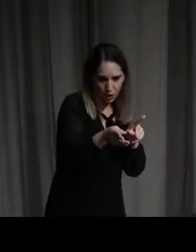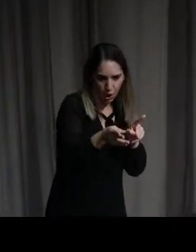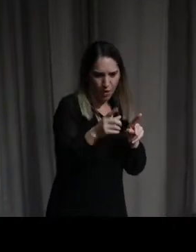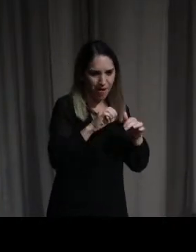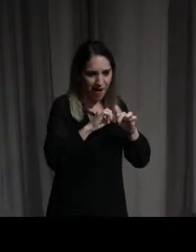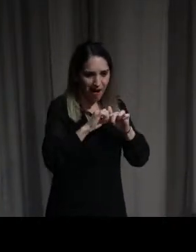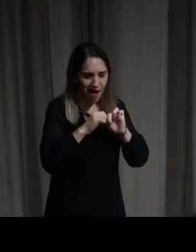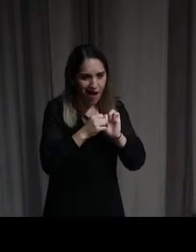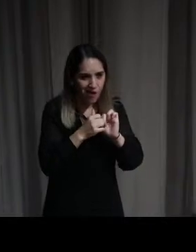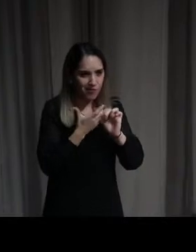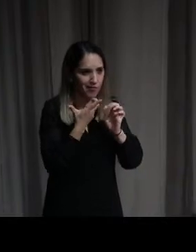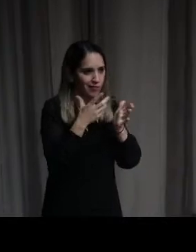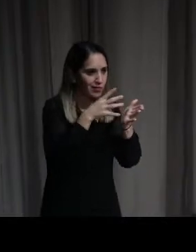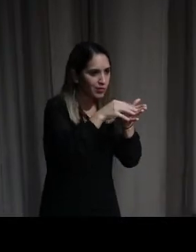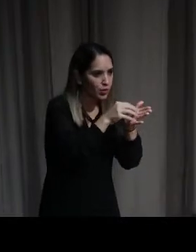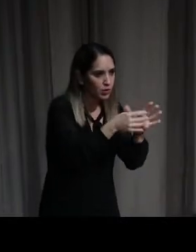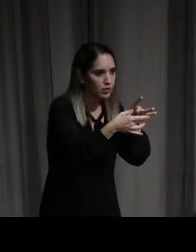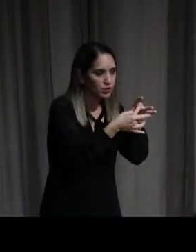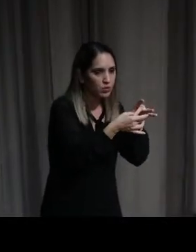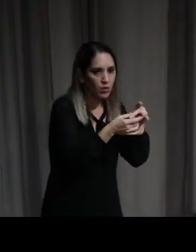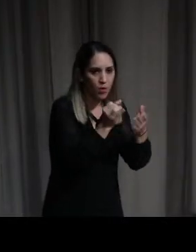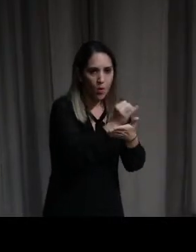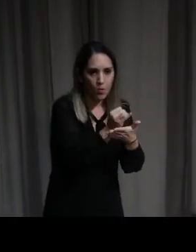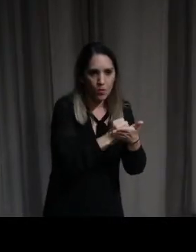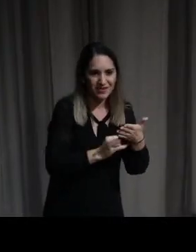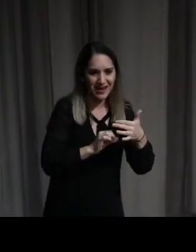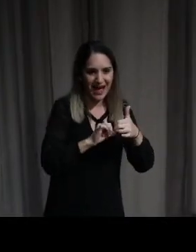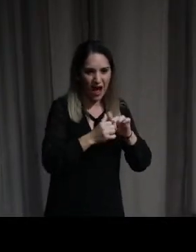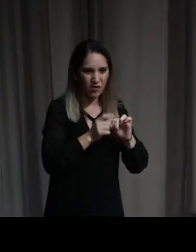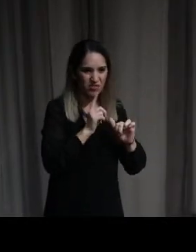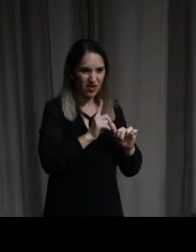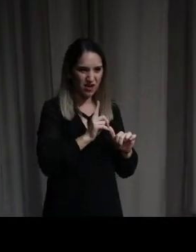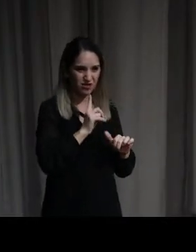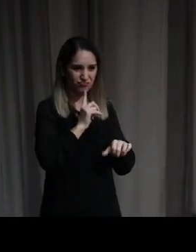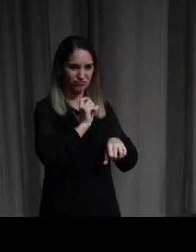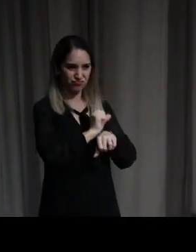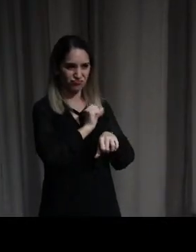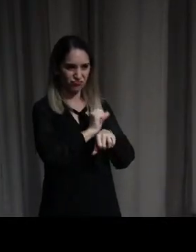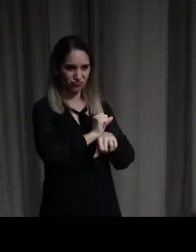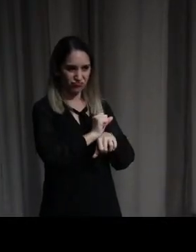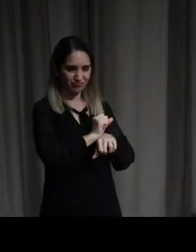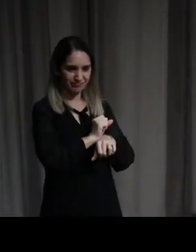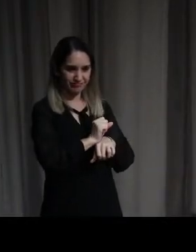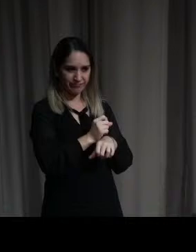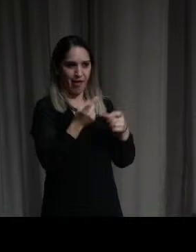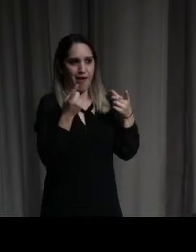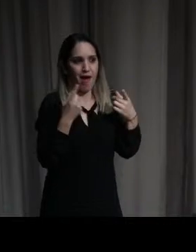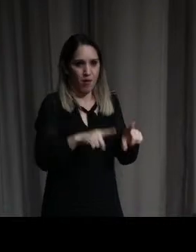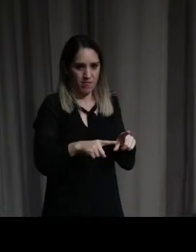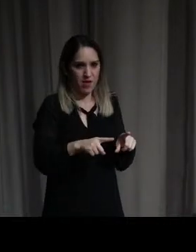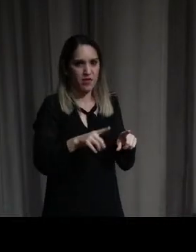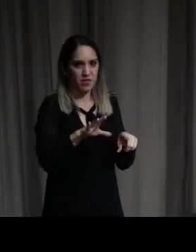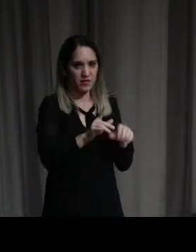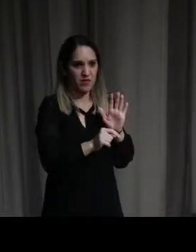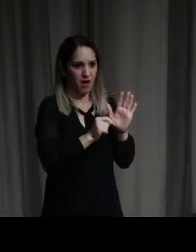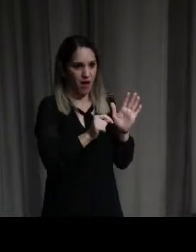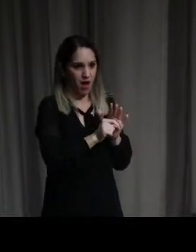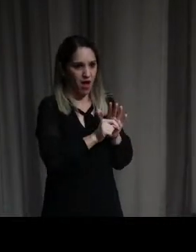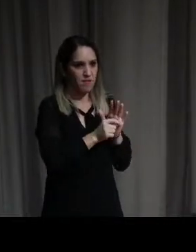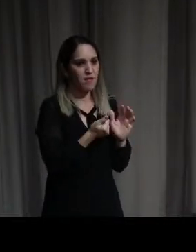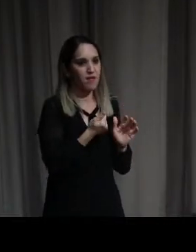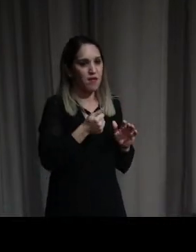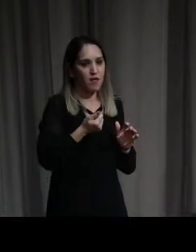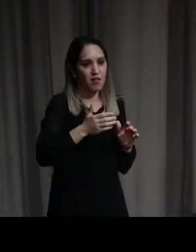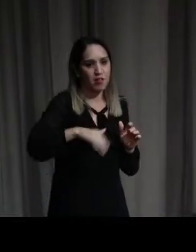and how was that reality for them at that time, late 50s, the beginning of the revolution, and into